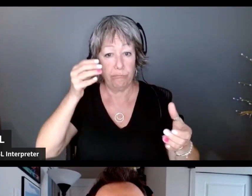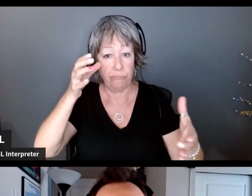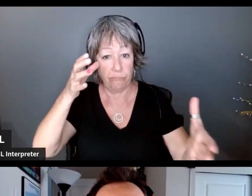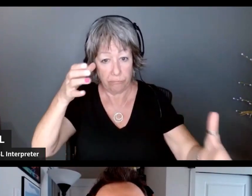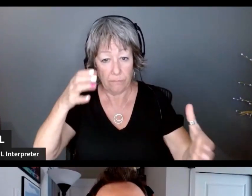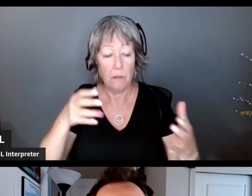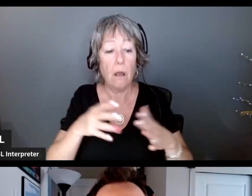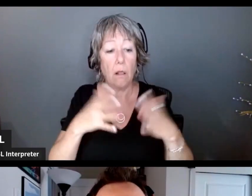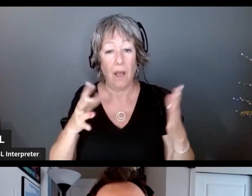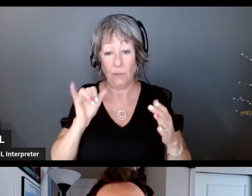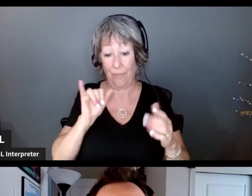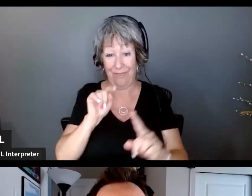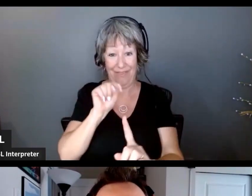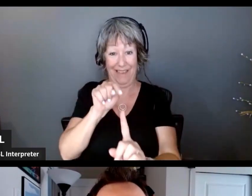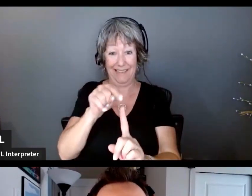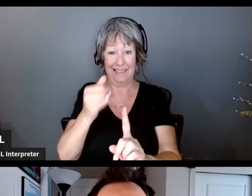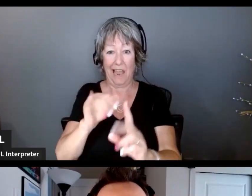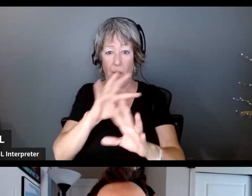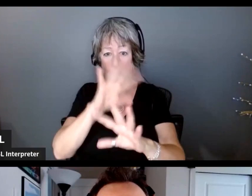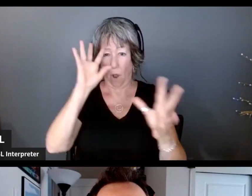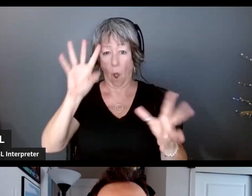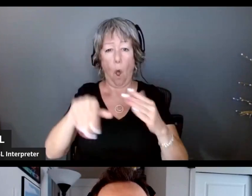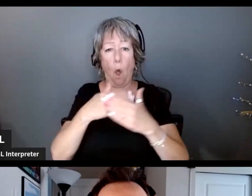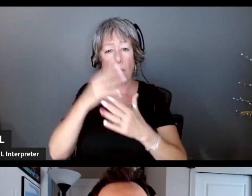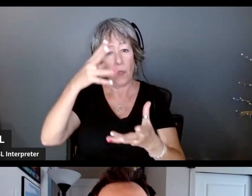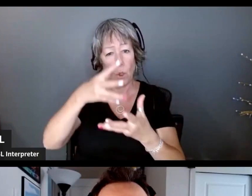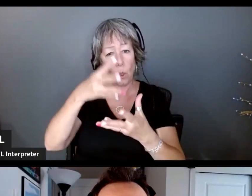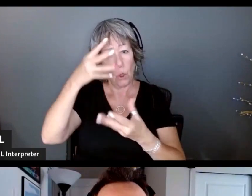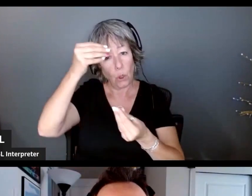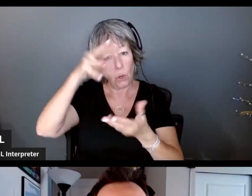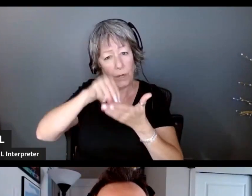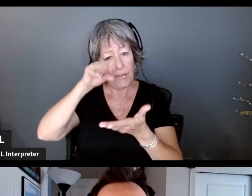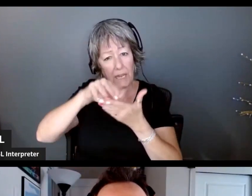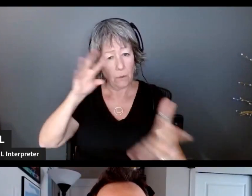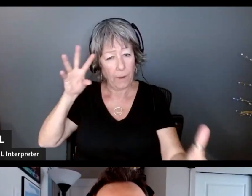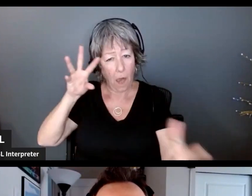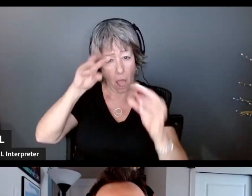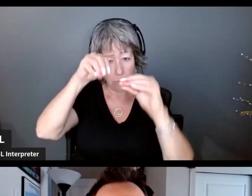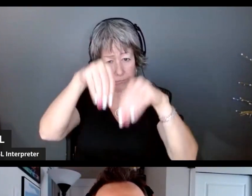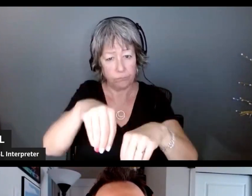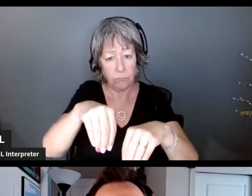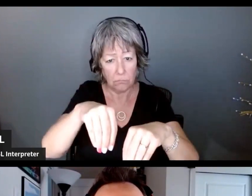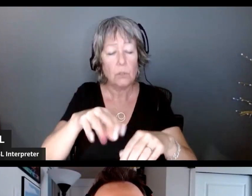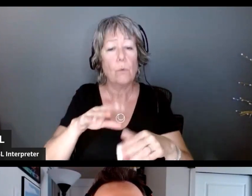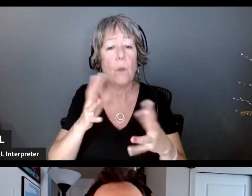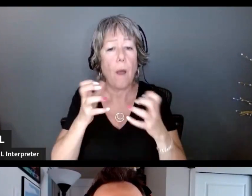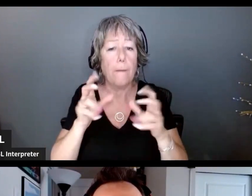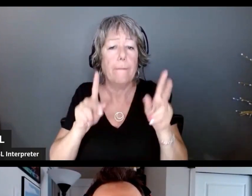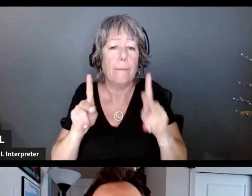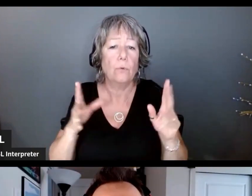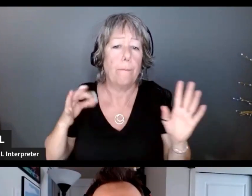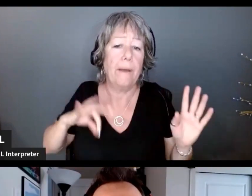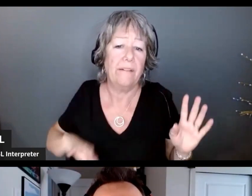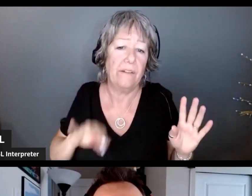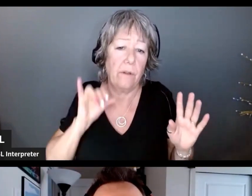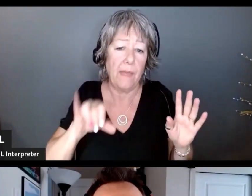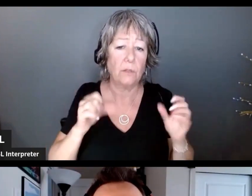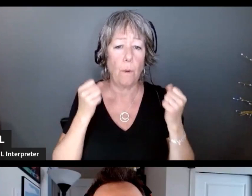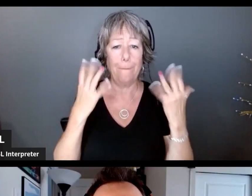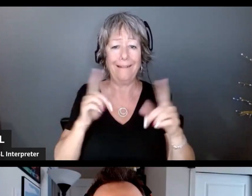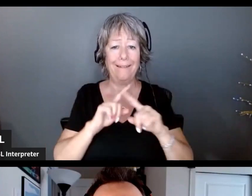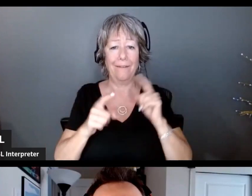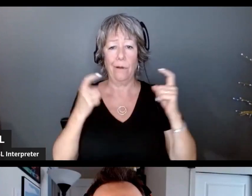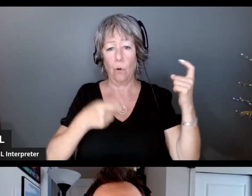those learnings over a long period of time, and we wanted the open source community to benefit from it. So there have been a lot of contributions that we have